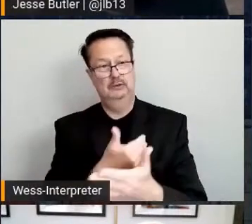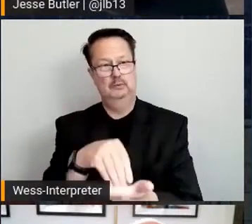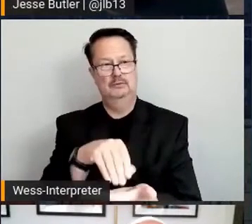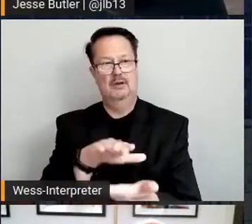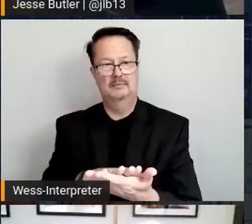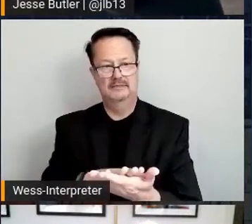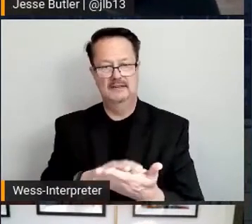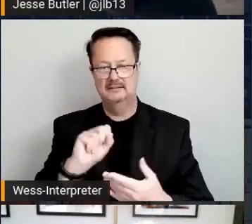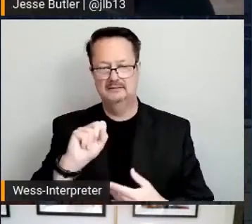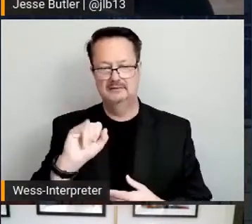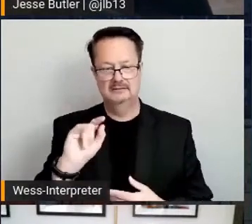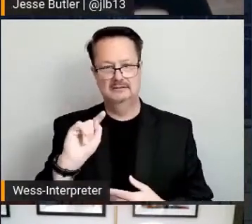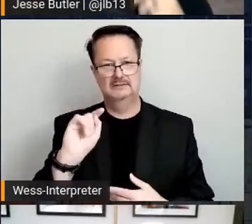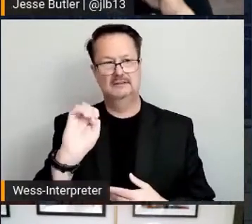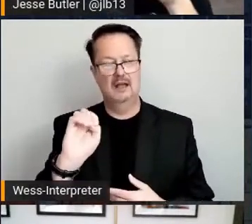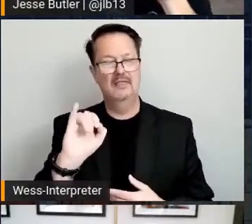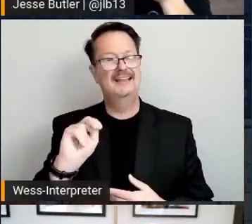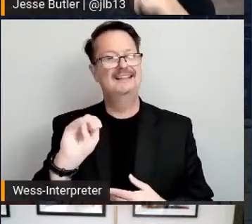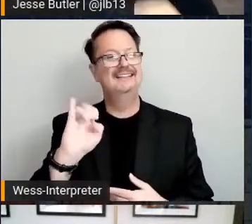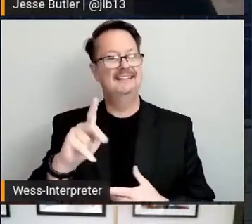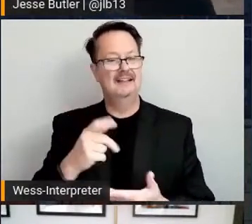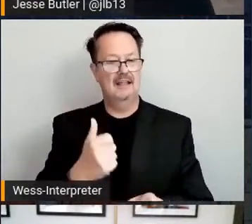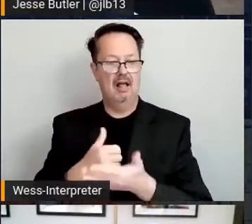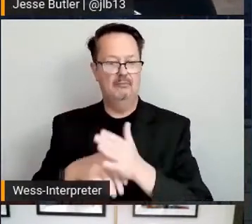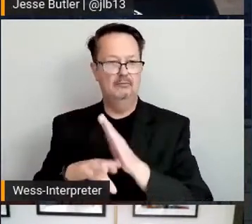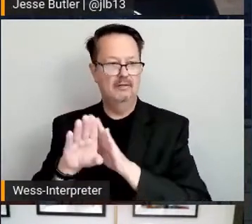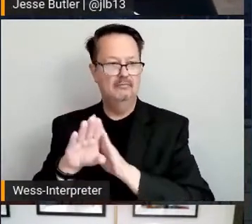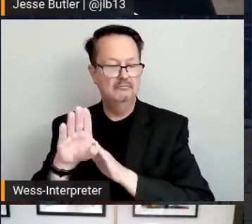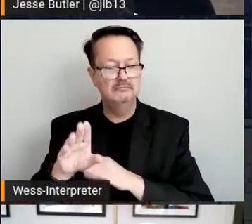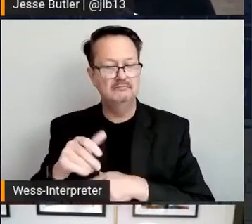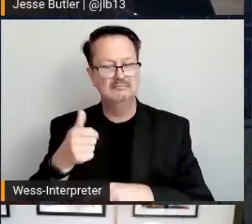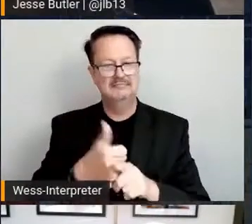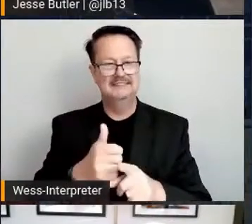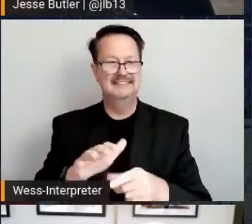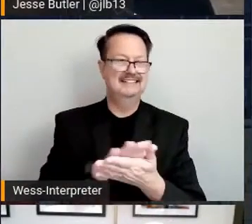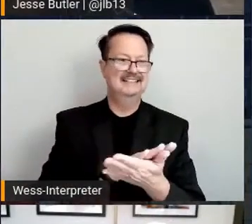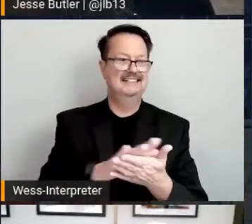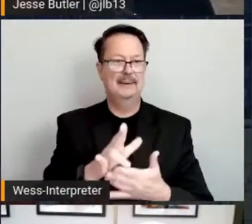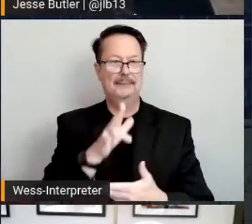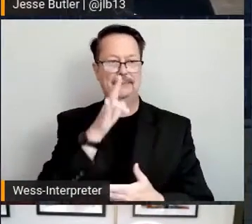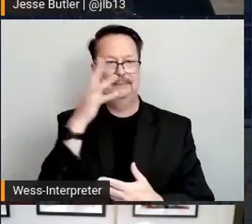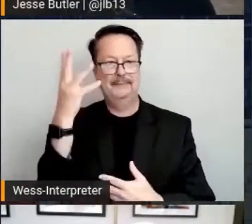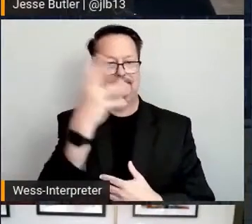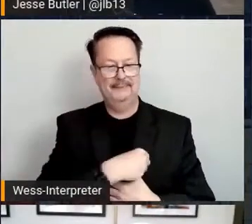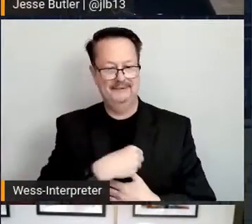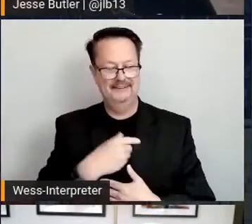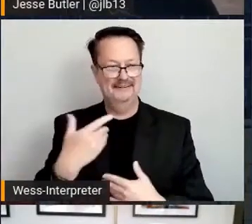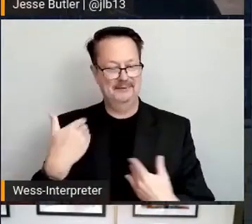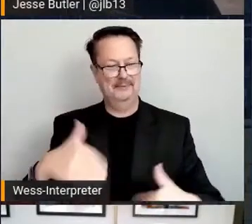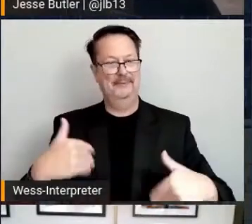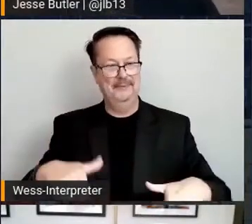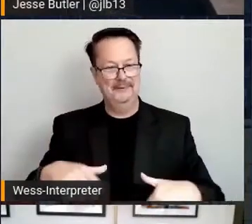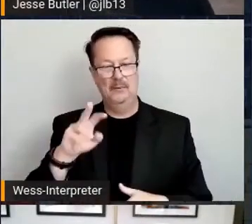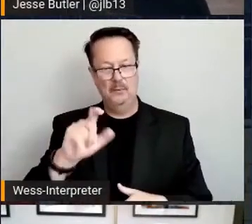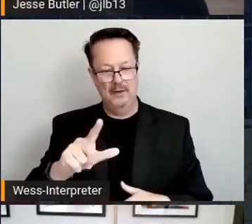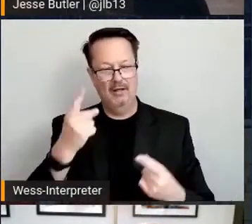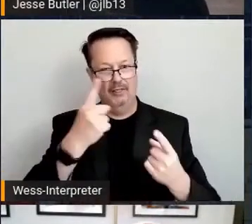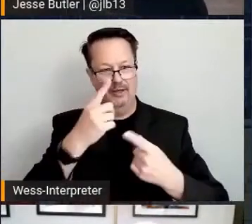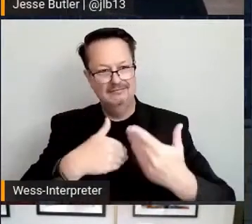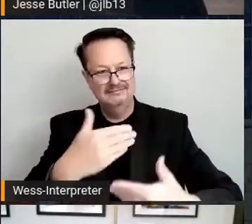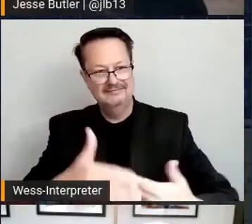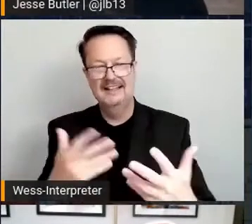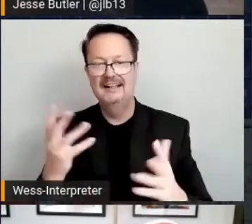site that Nick helped put together. It's all nice and snazzy and well and